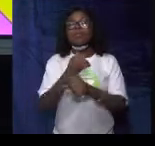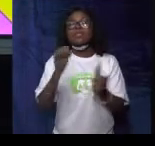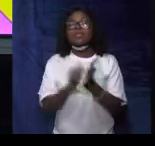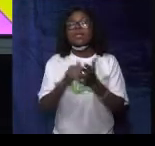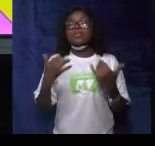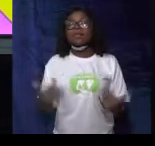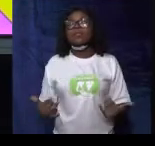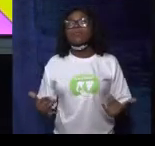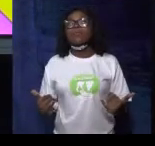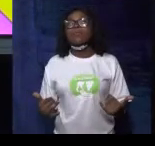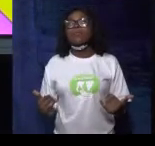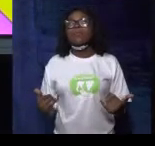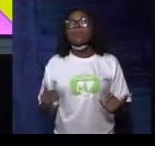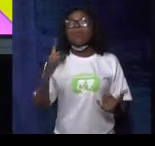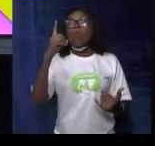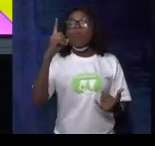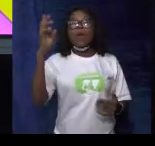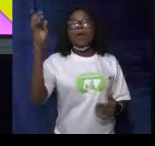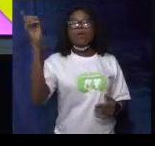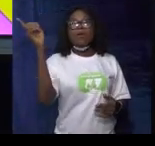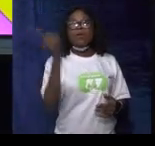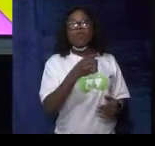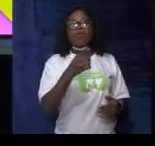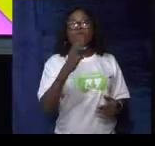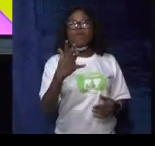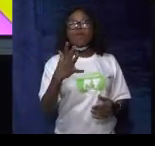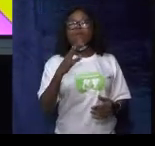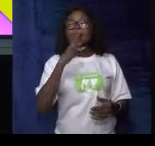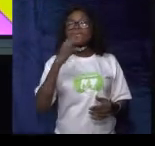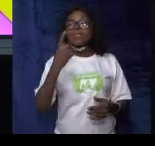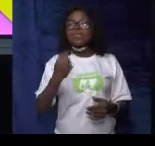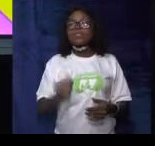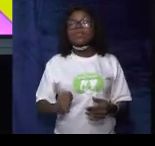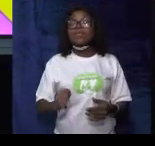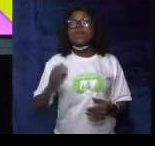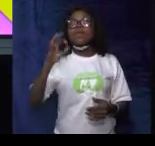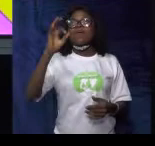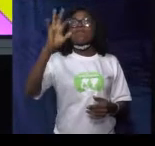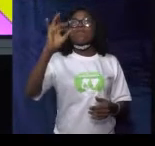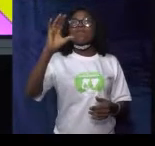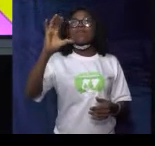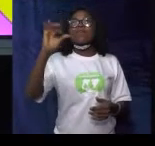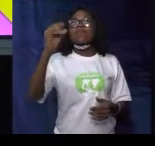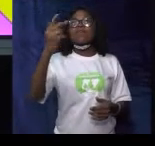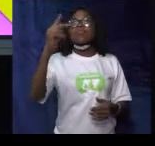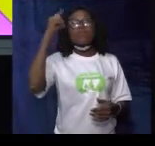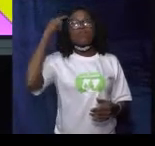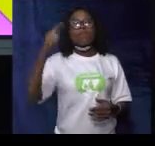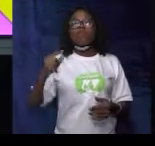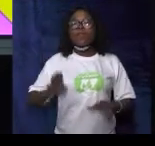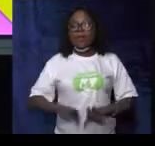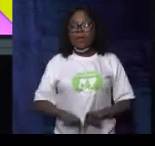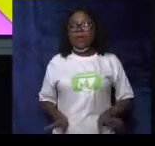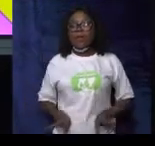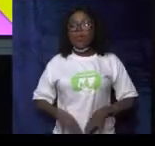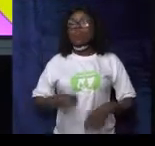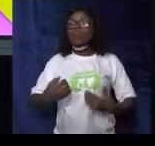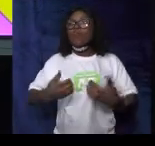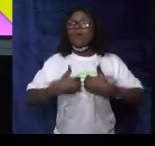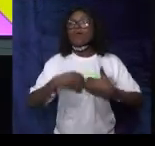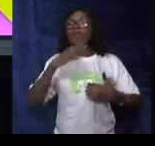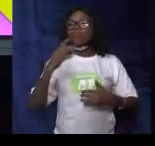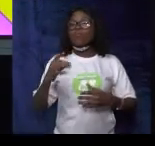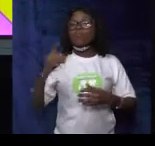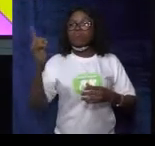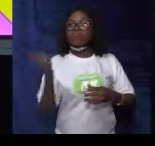Should have gotten your answer right about now. So 1/5 is the fraction for skirts, but now there are 40 items